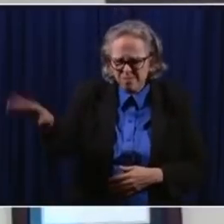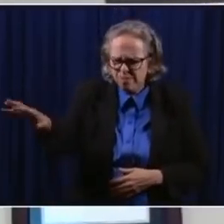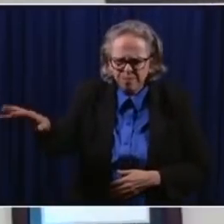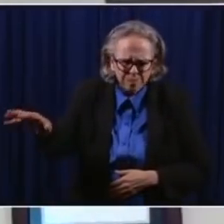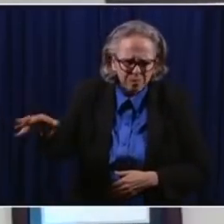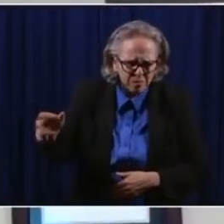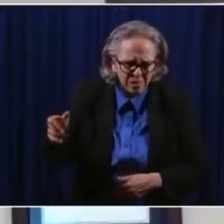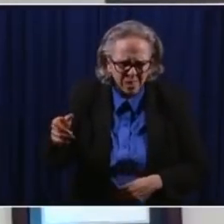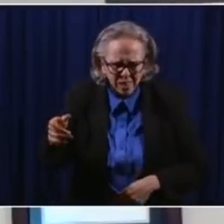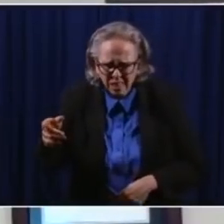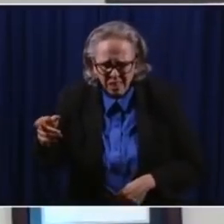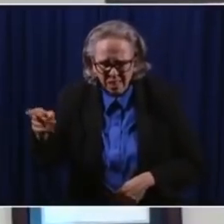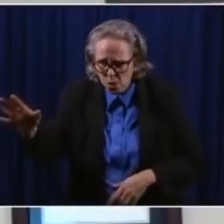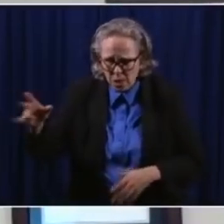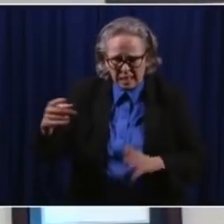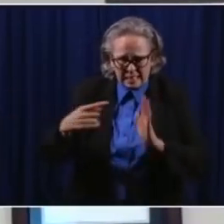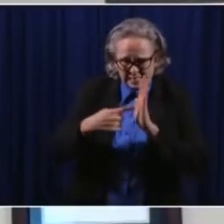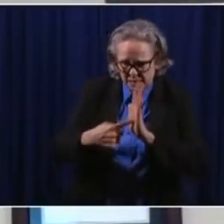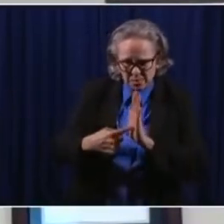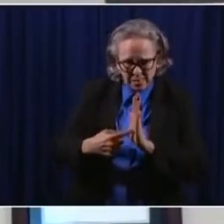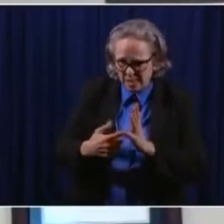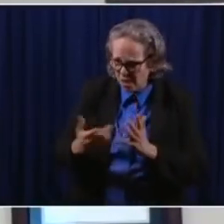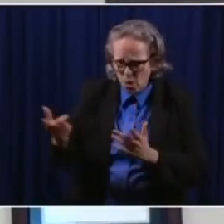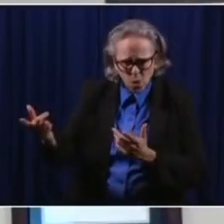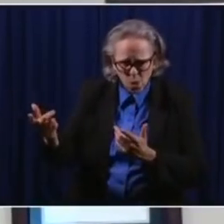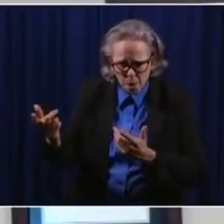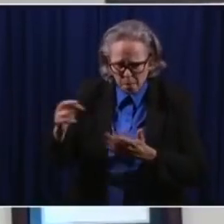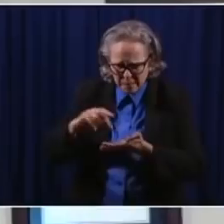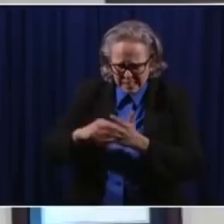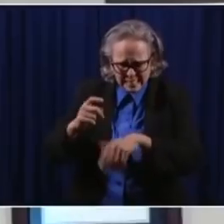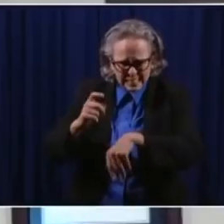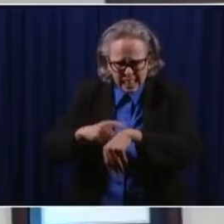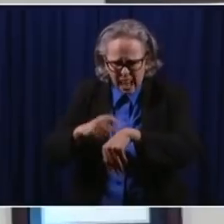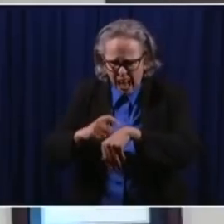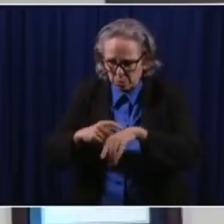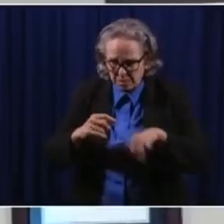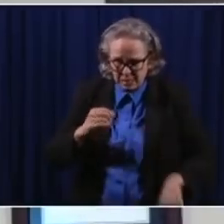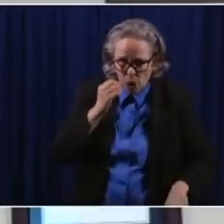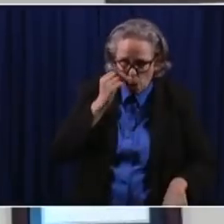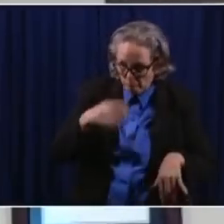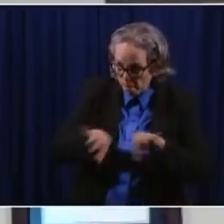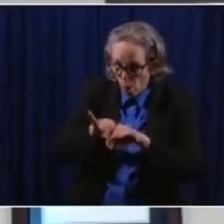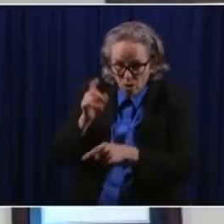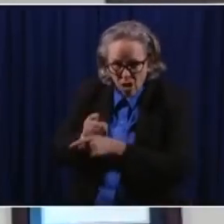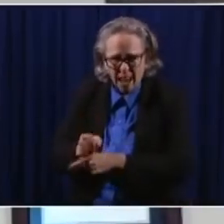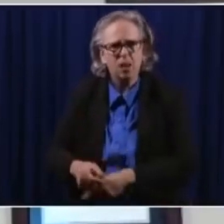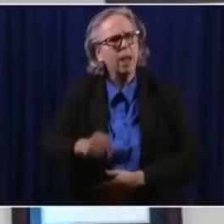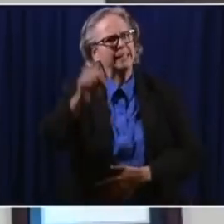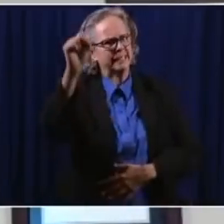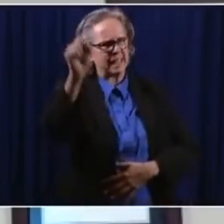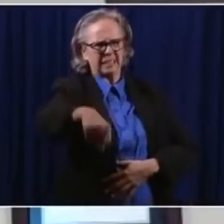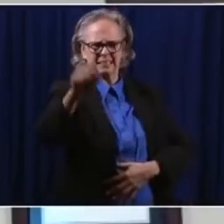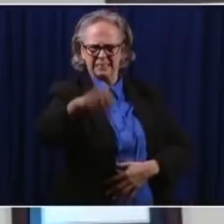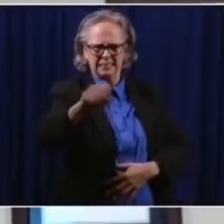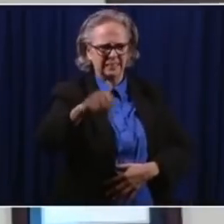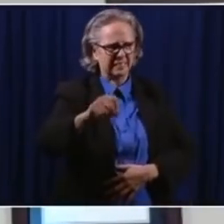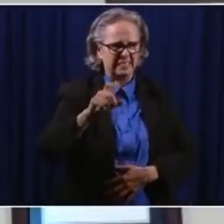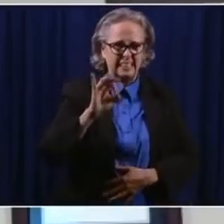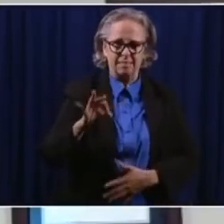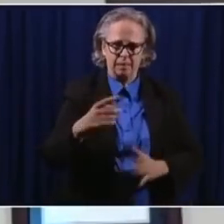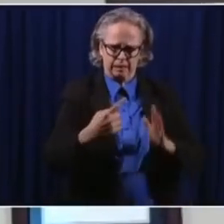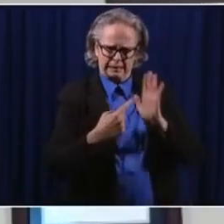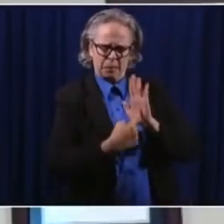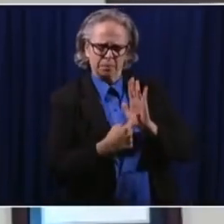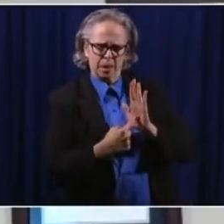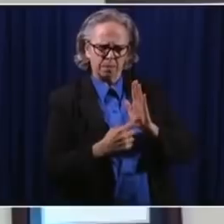does. If you're symptomatic, the time that you're spending at home in isolation, that counts towards your total isolation period that